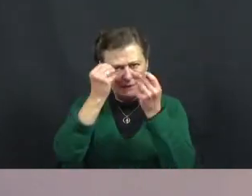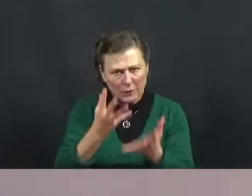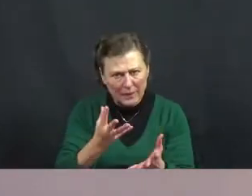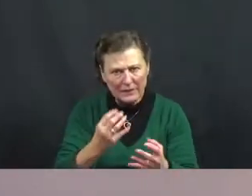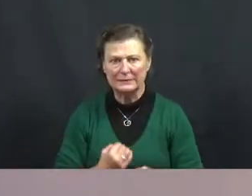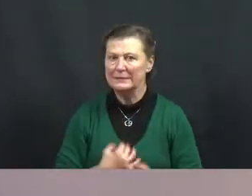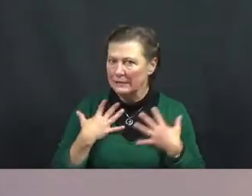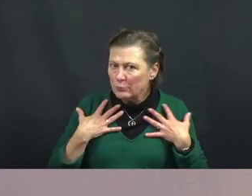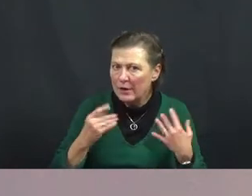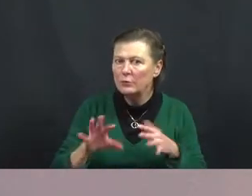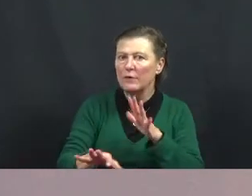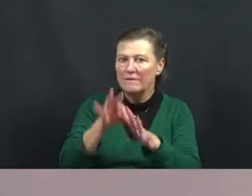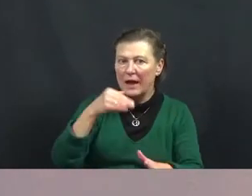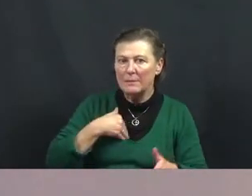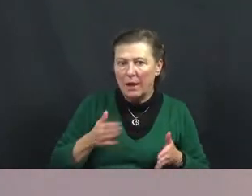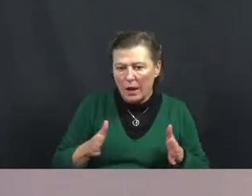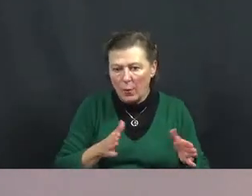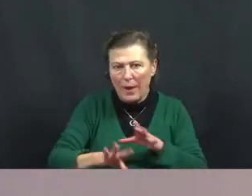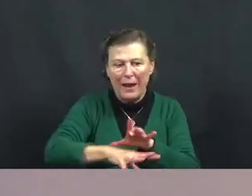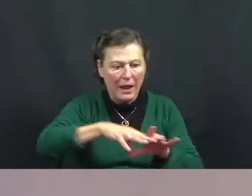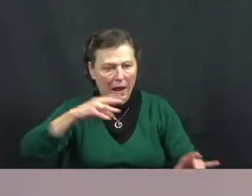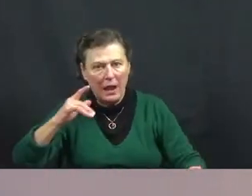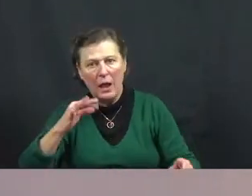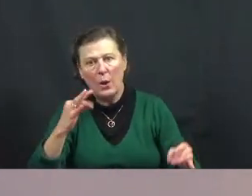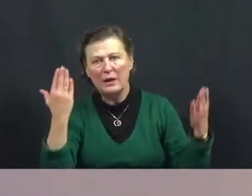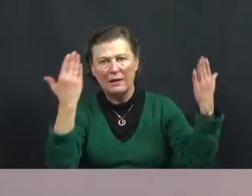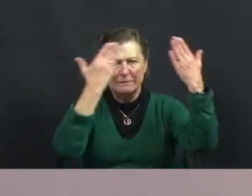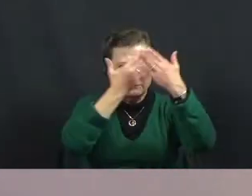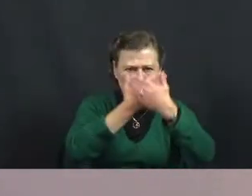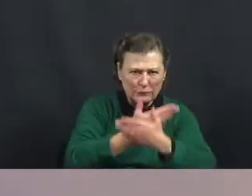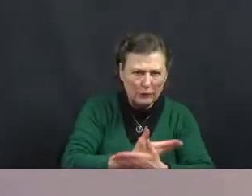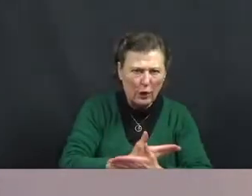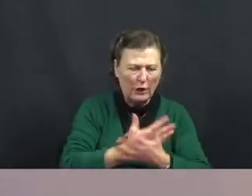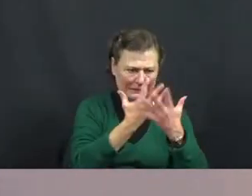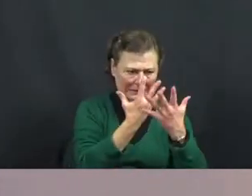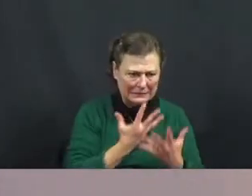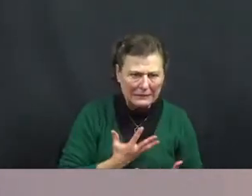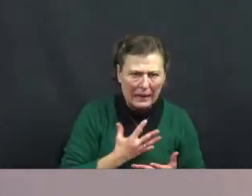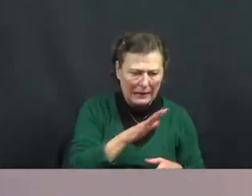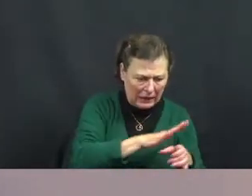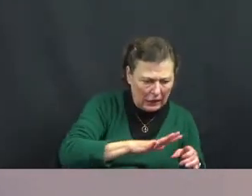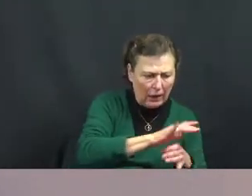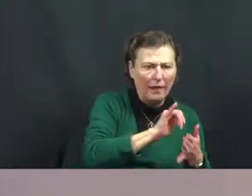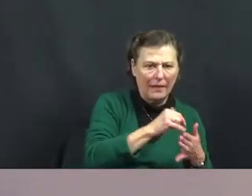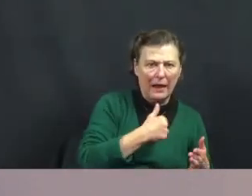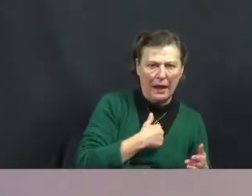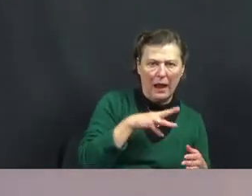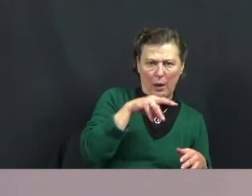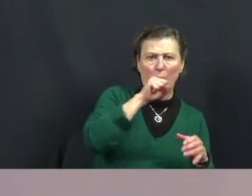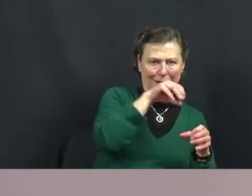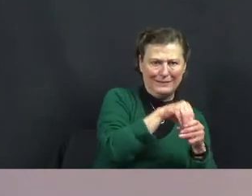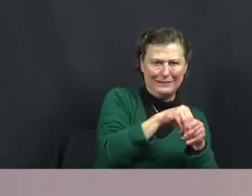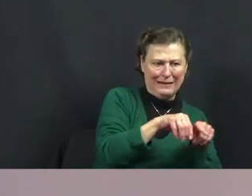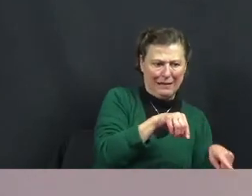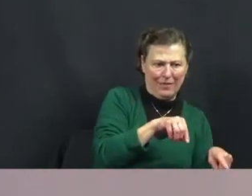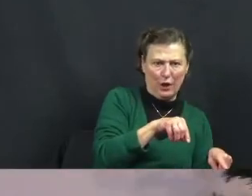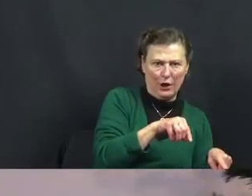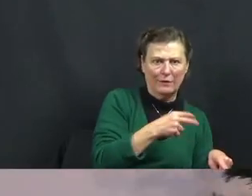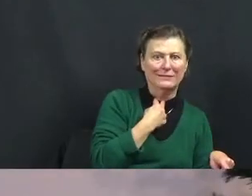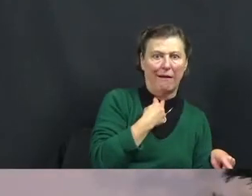to find my way out of the bleak and gloomy realm in which I found myself temporarily